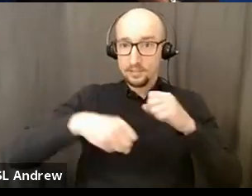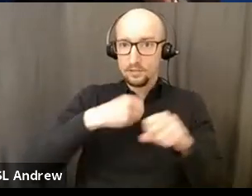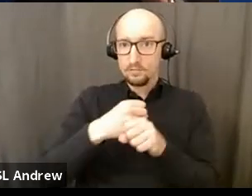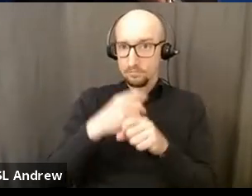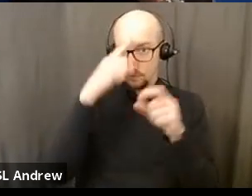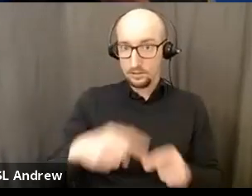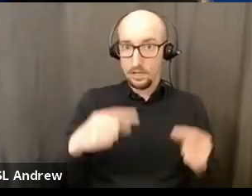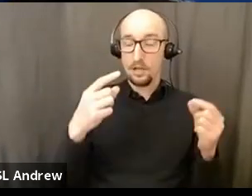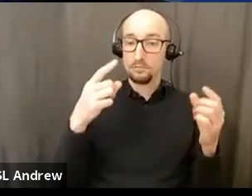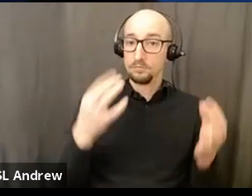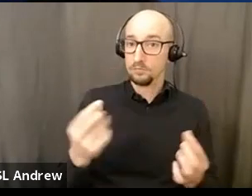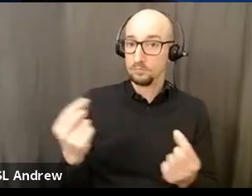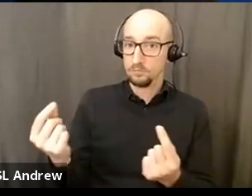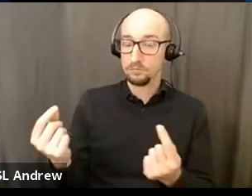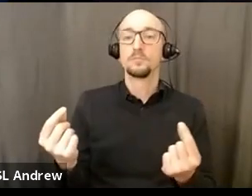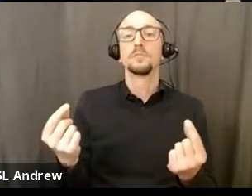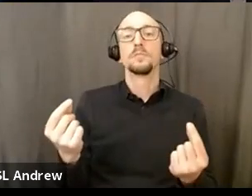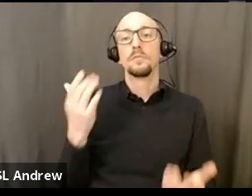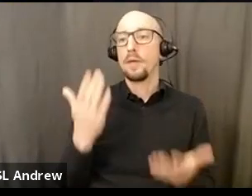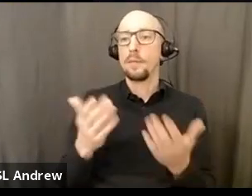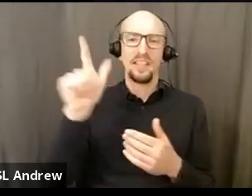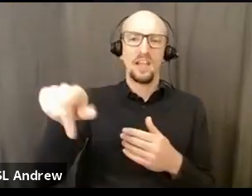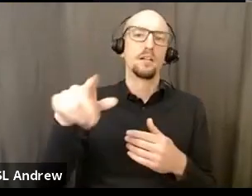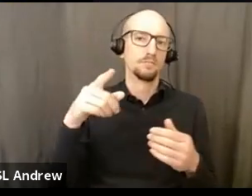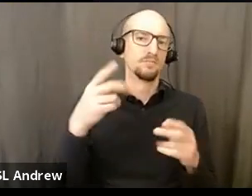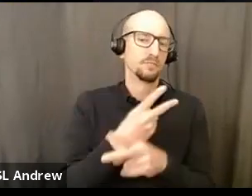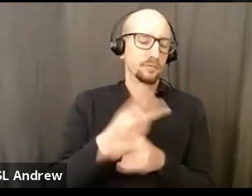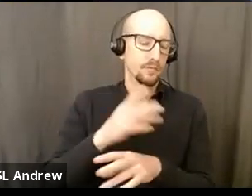and maybe we figure this out later, but